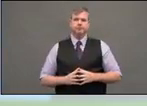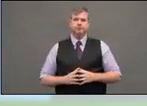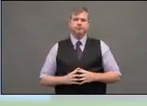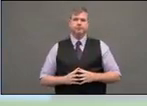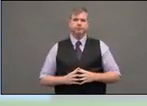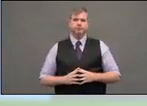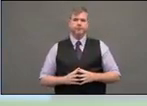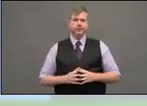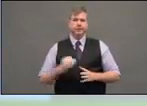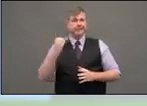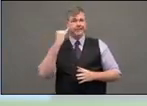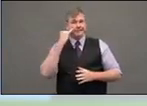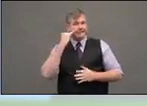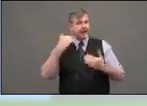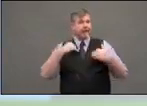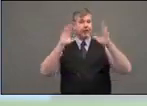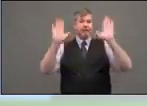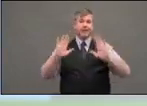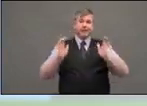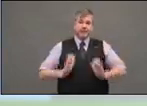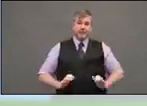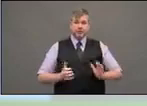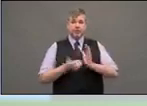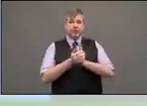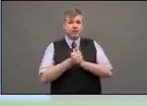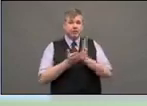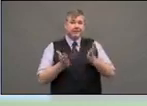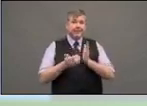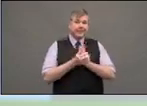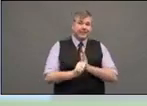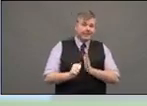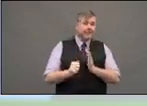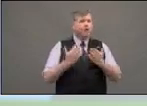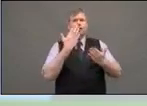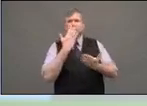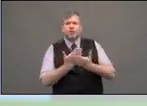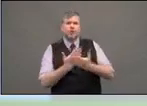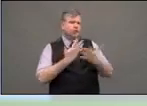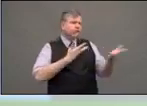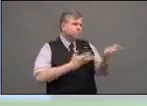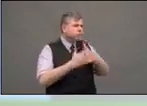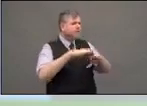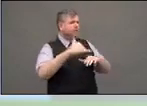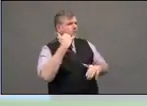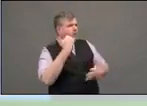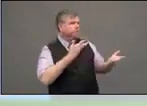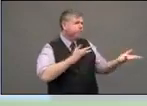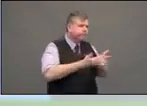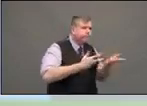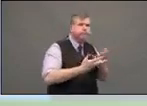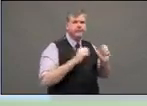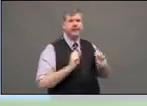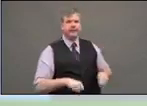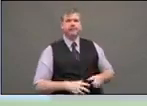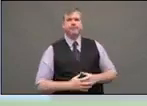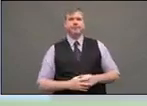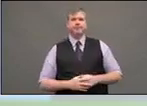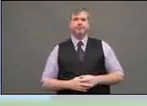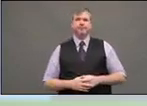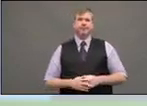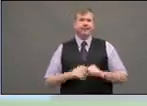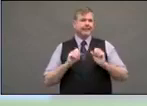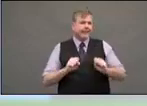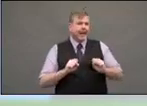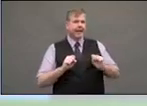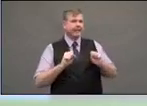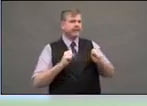service skills. You're great on the phone. A lot of this is phone interaction, most of it, and it requires the ability to build trust with the person on the other